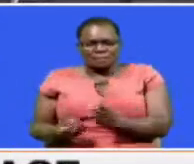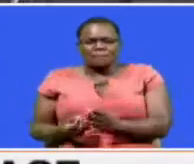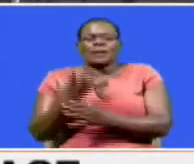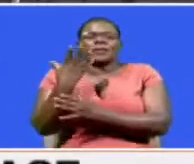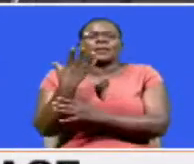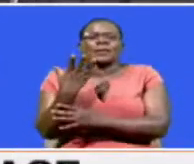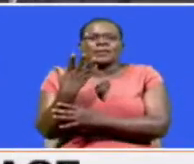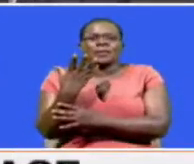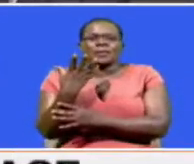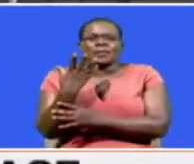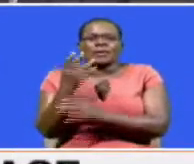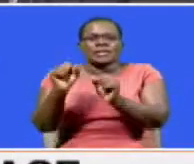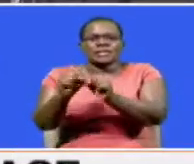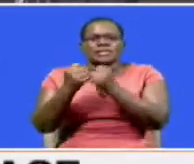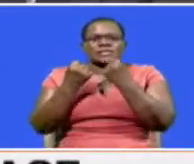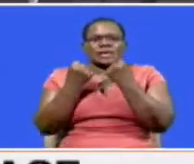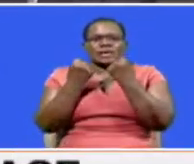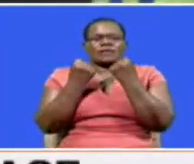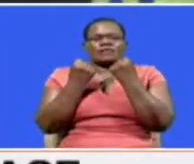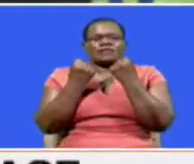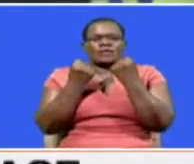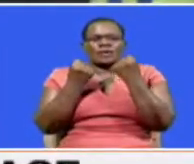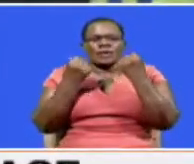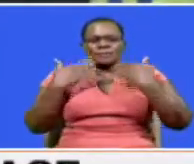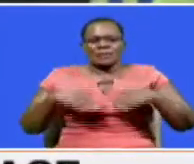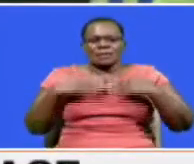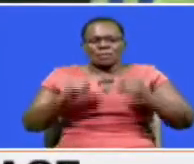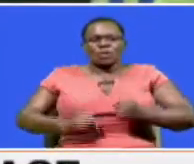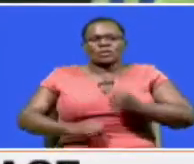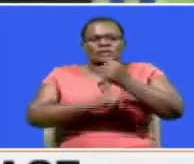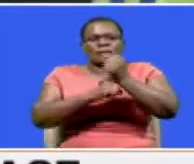establishment of safe humanitarian corridors.